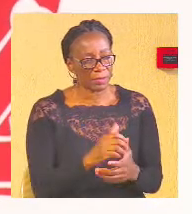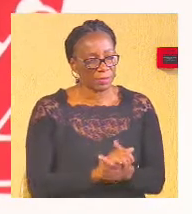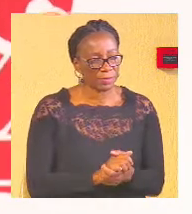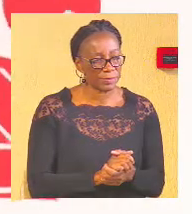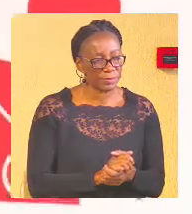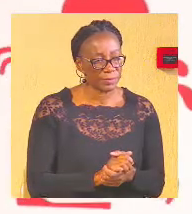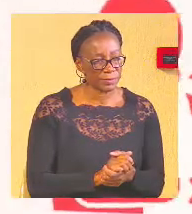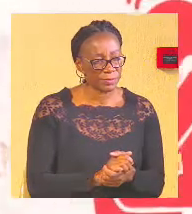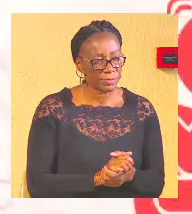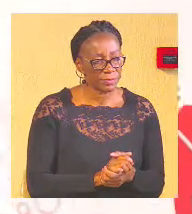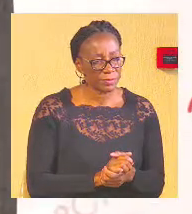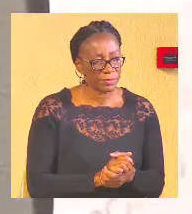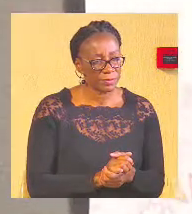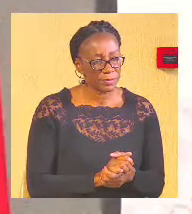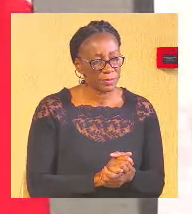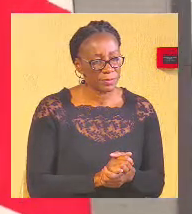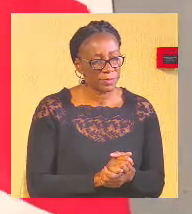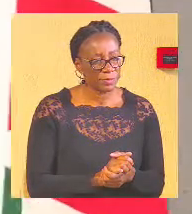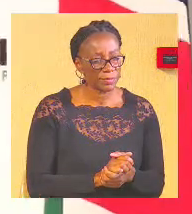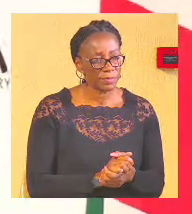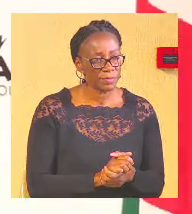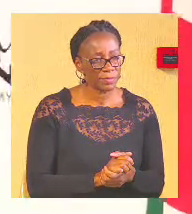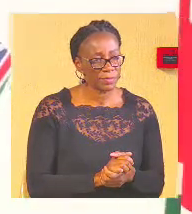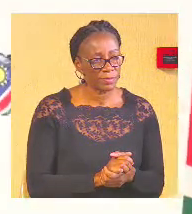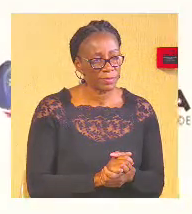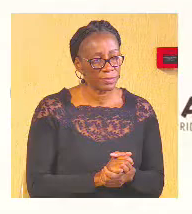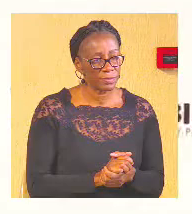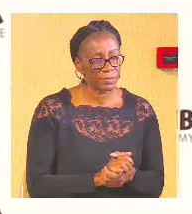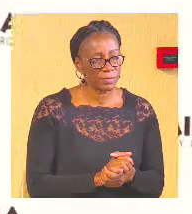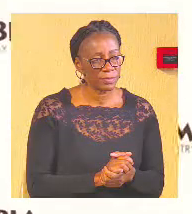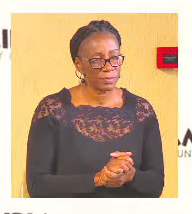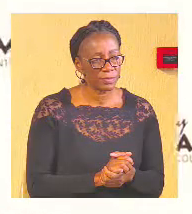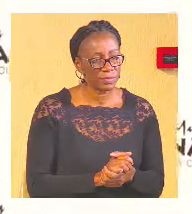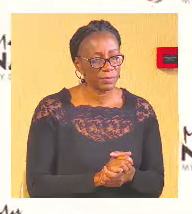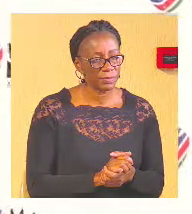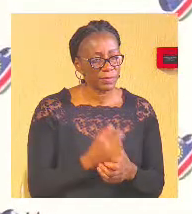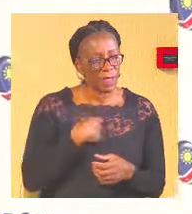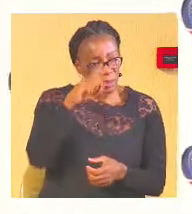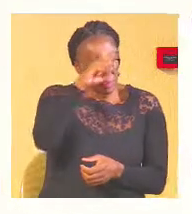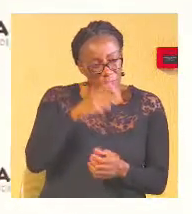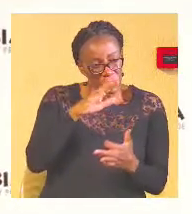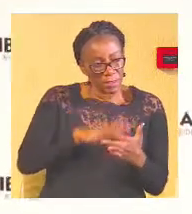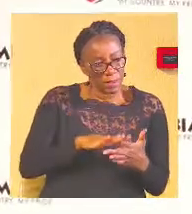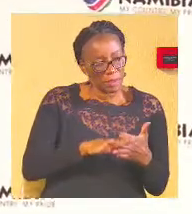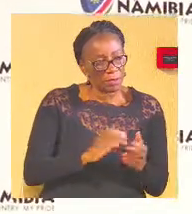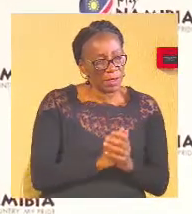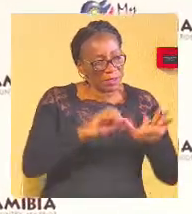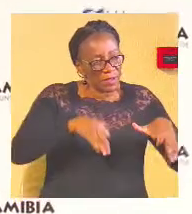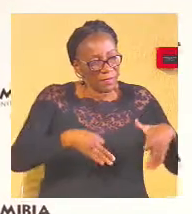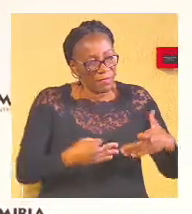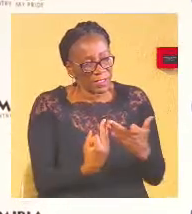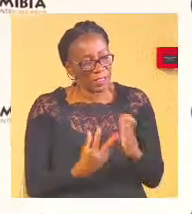right. Maybe the follow-up action, Mr. Mbeli, I wanted to ask about the infrastructure. When we are talking about